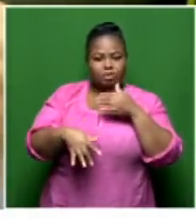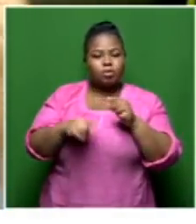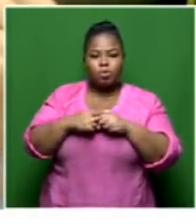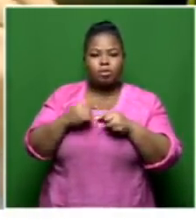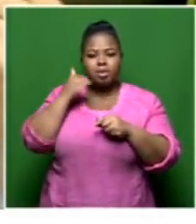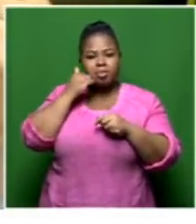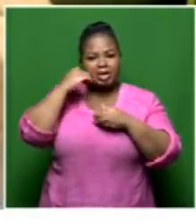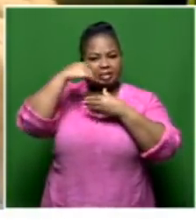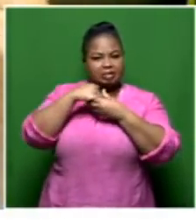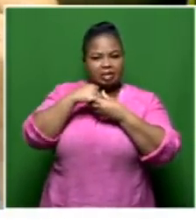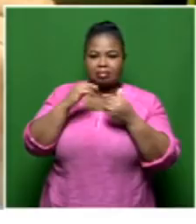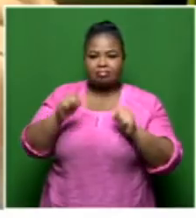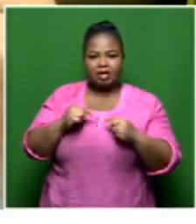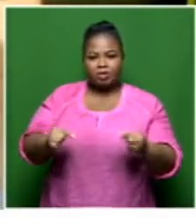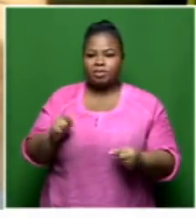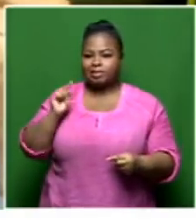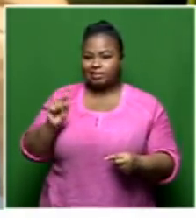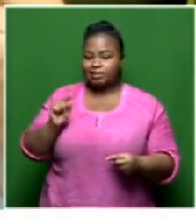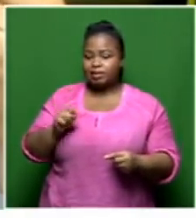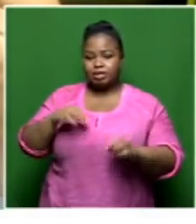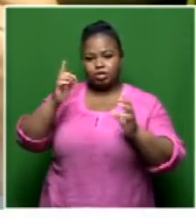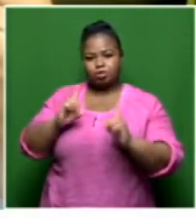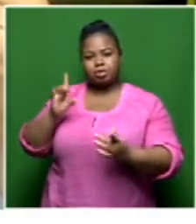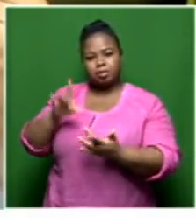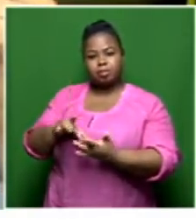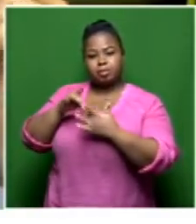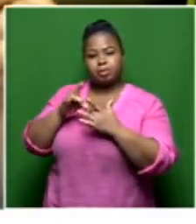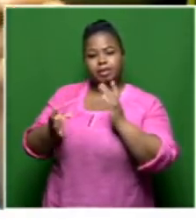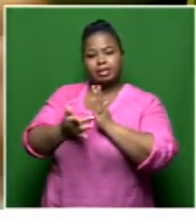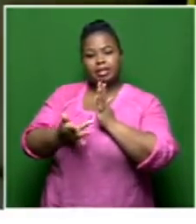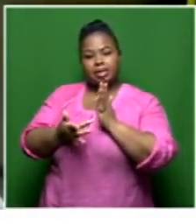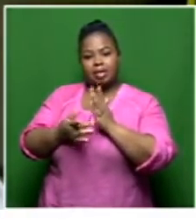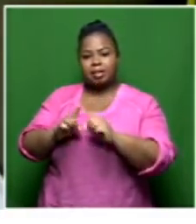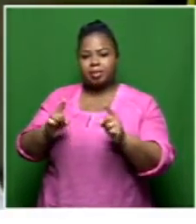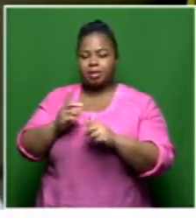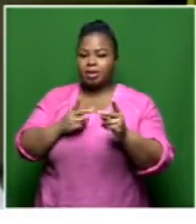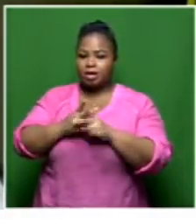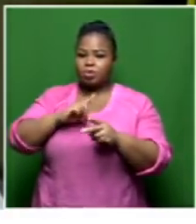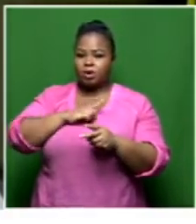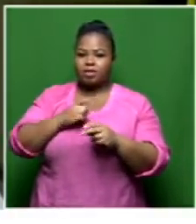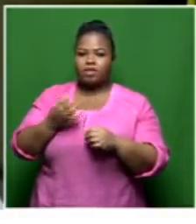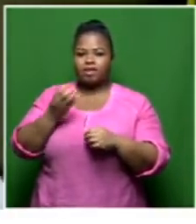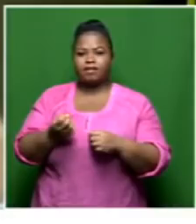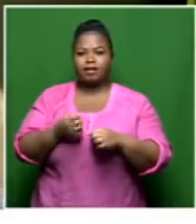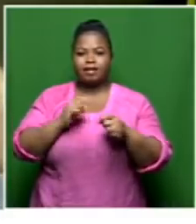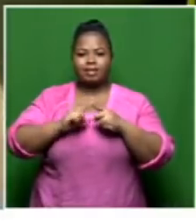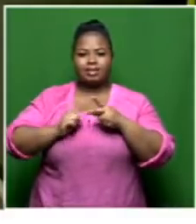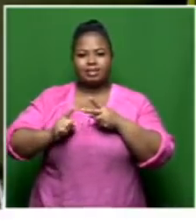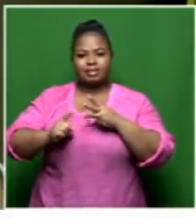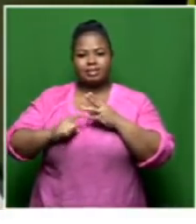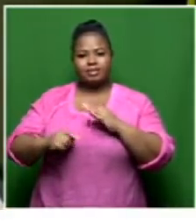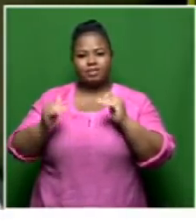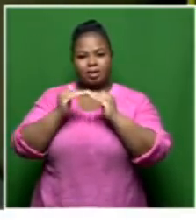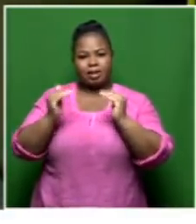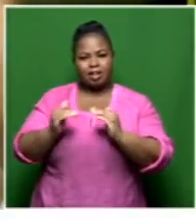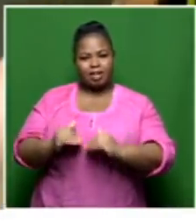So this is a very, very standalone, hugely technical mask, which defies the need for 3 different levels and all